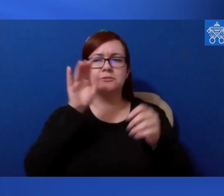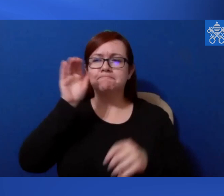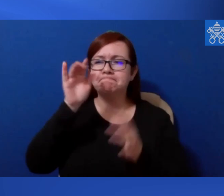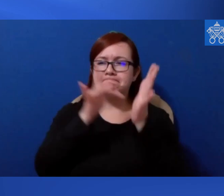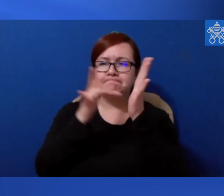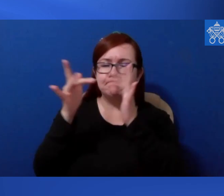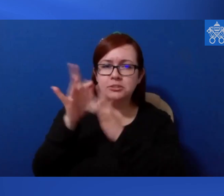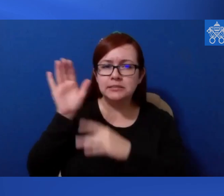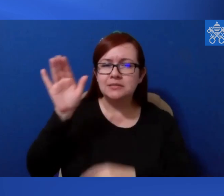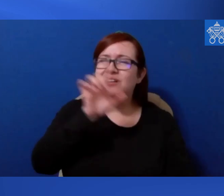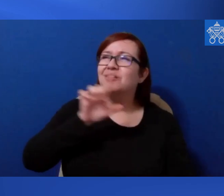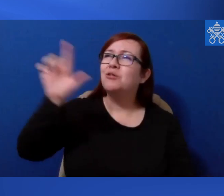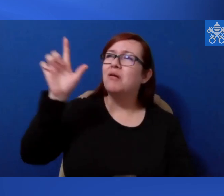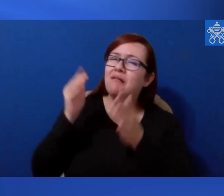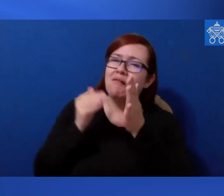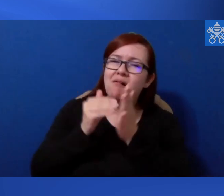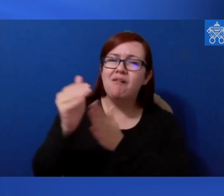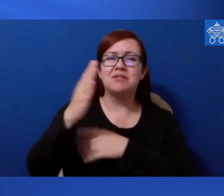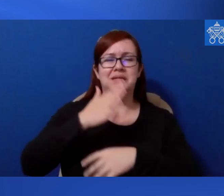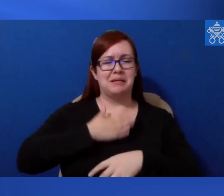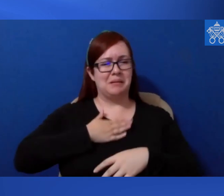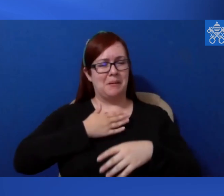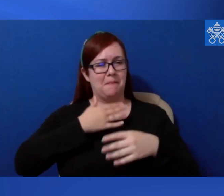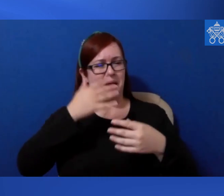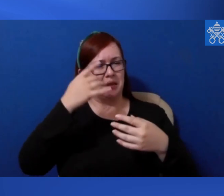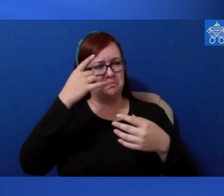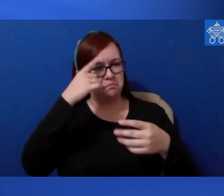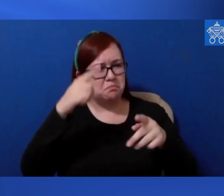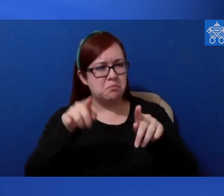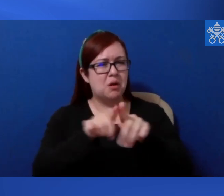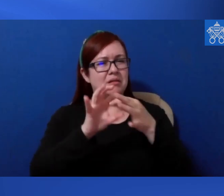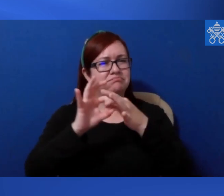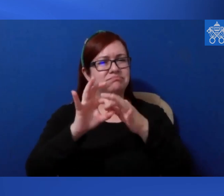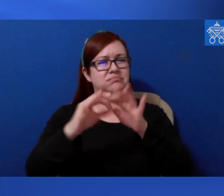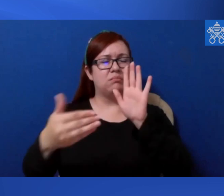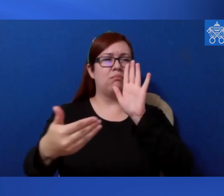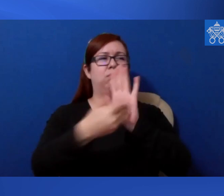against me and I forgive him? As many as seven times?